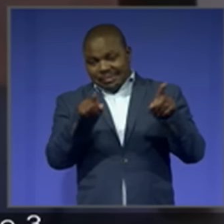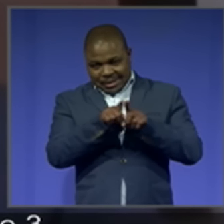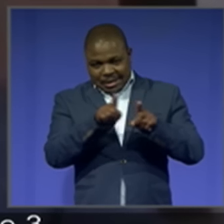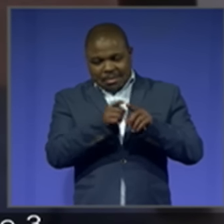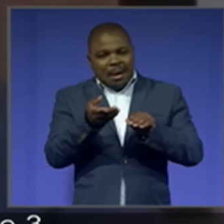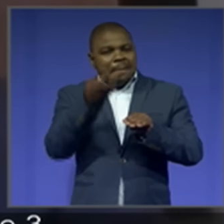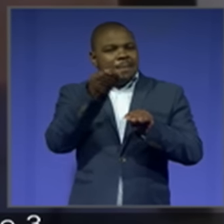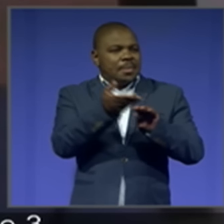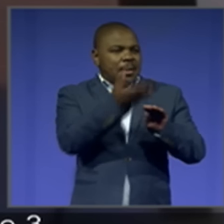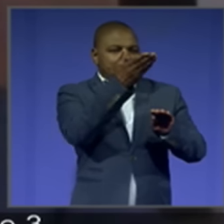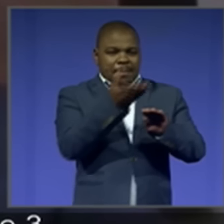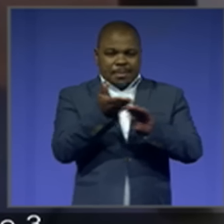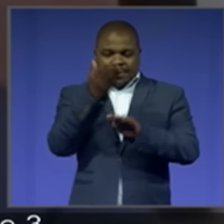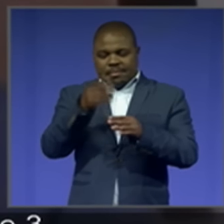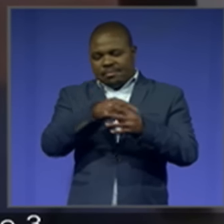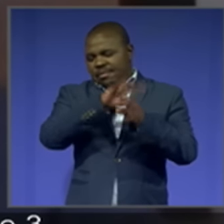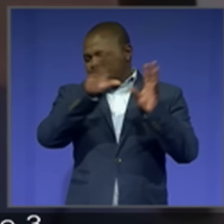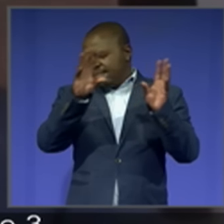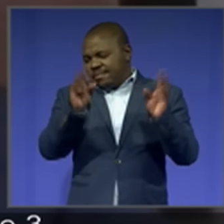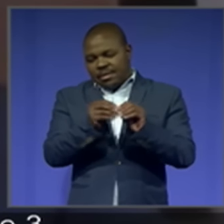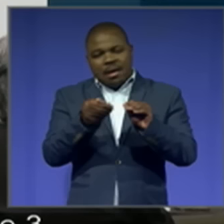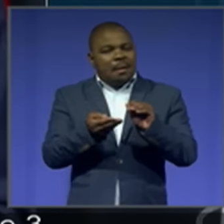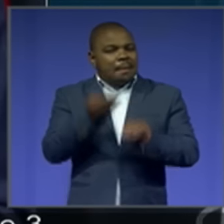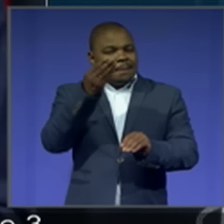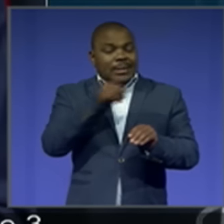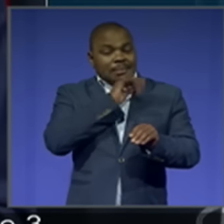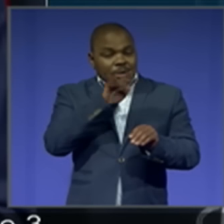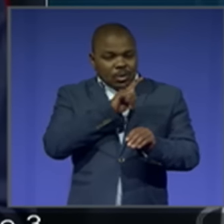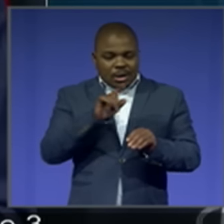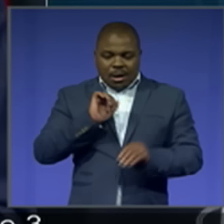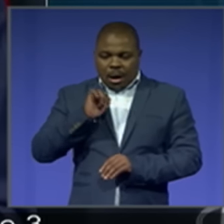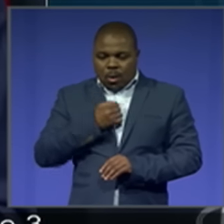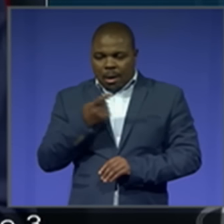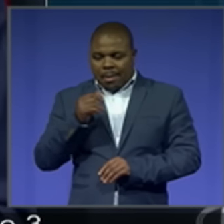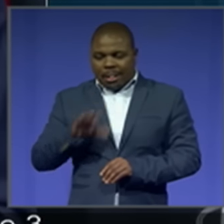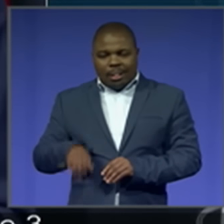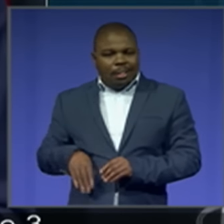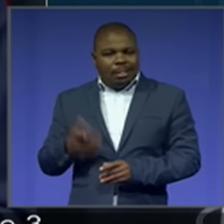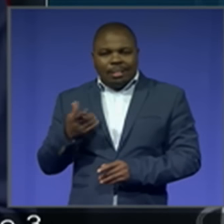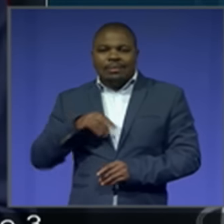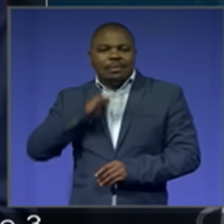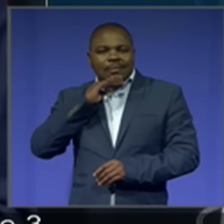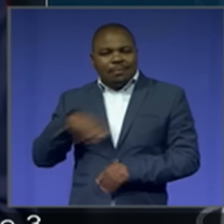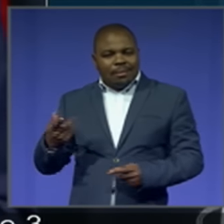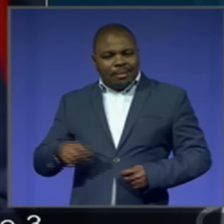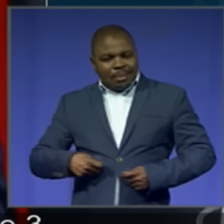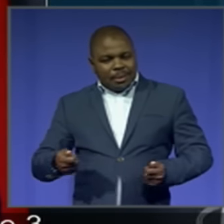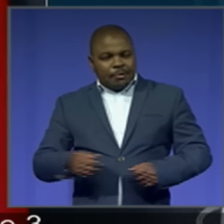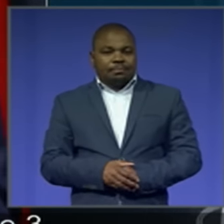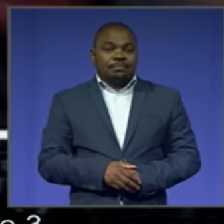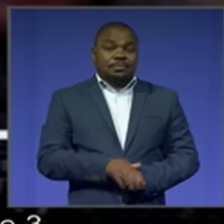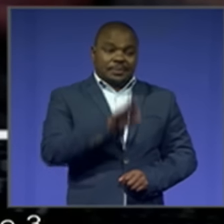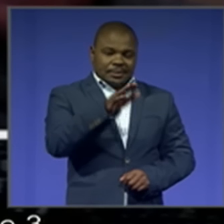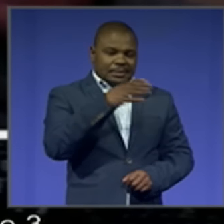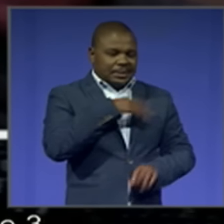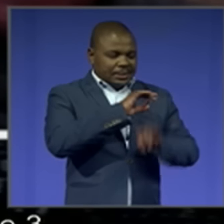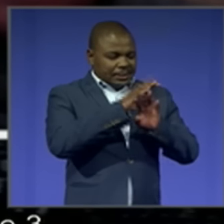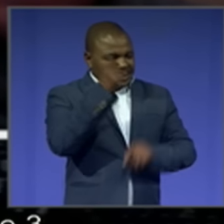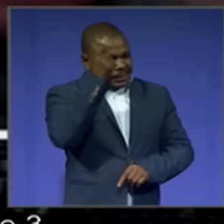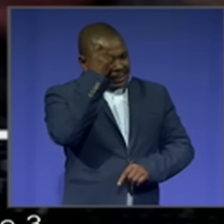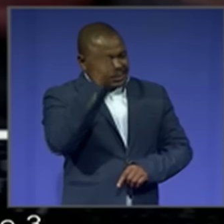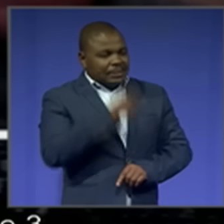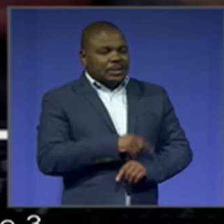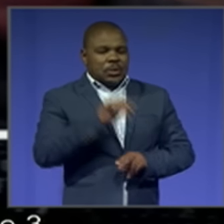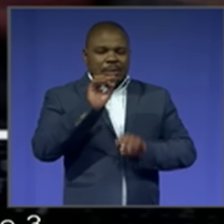di a nyoloha, mme ntho tsena kaofela di batla di imela dipokoto tsa rona austato. Ya utlwala ntate Mohapi o hlalositse